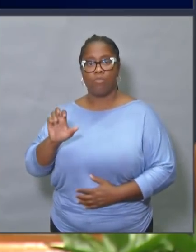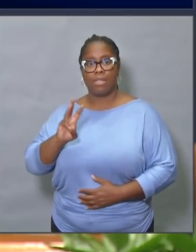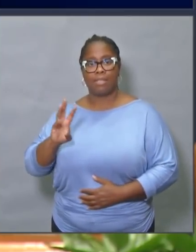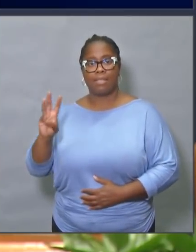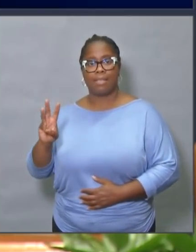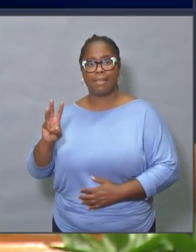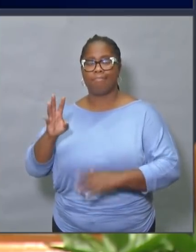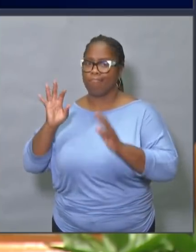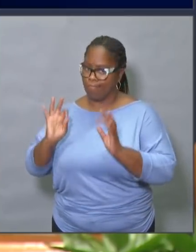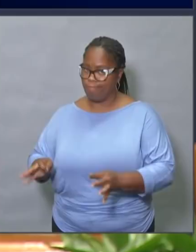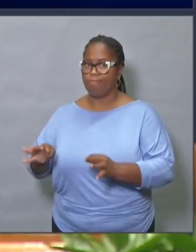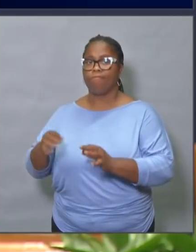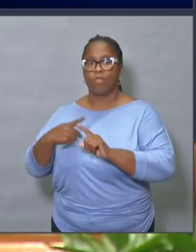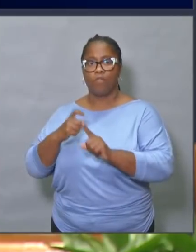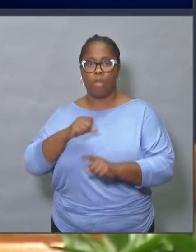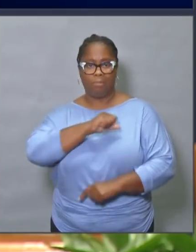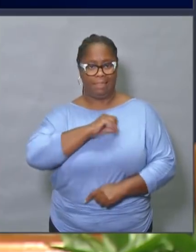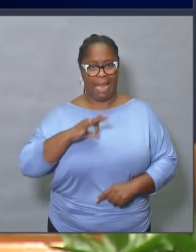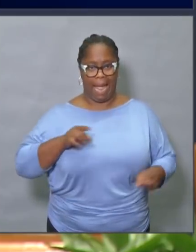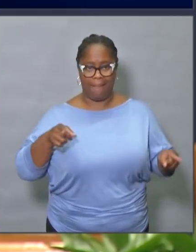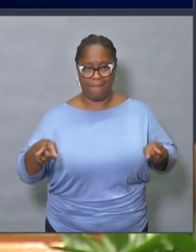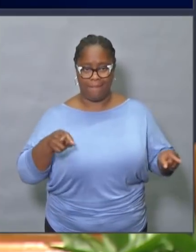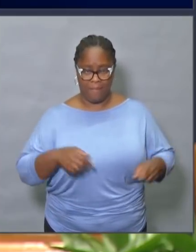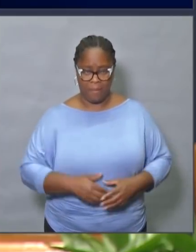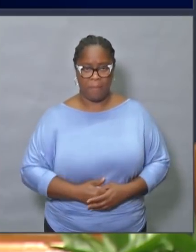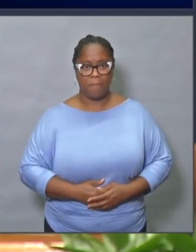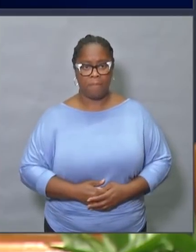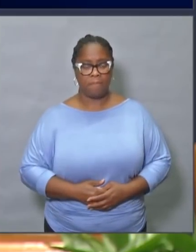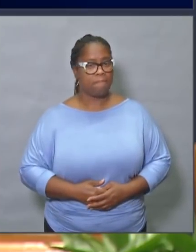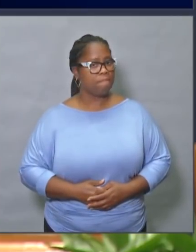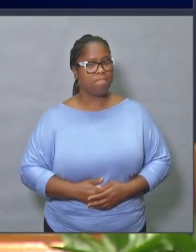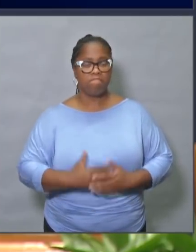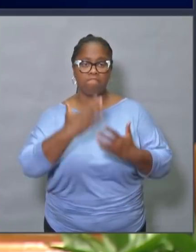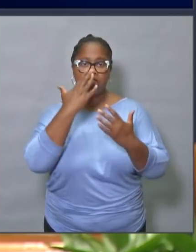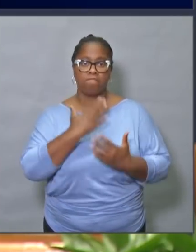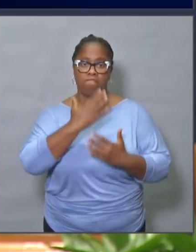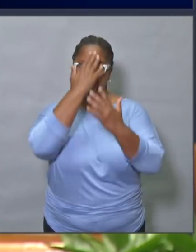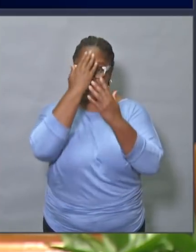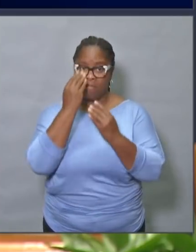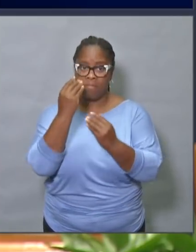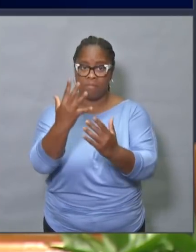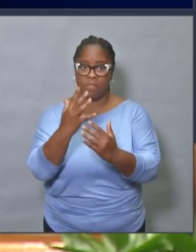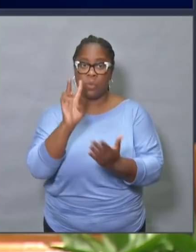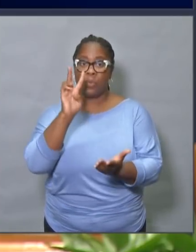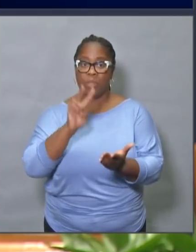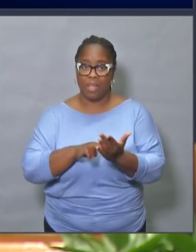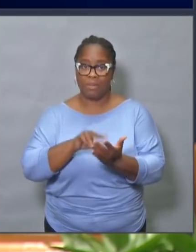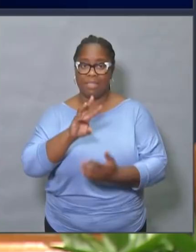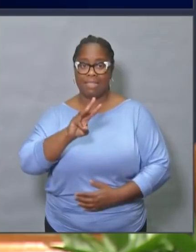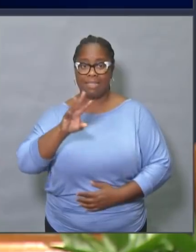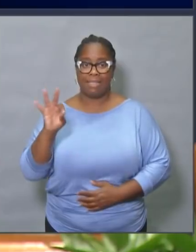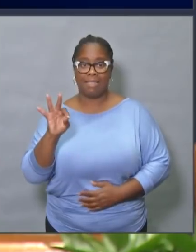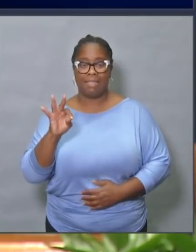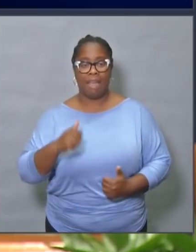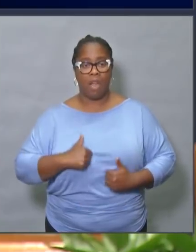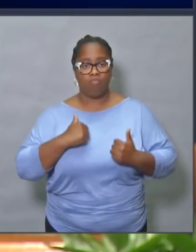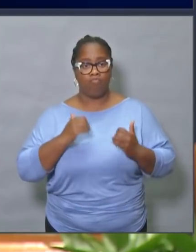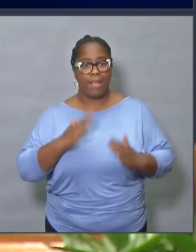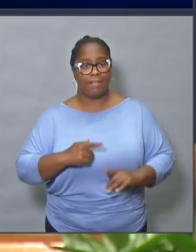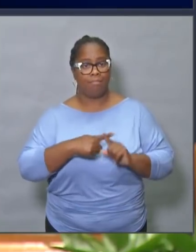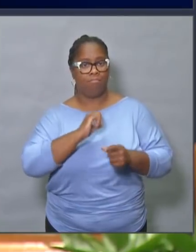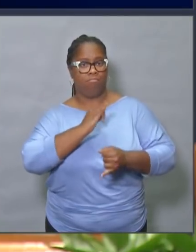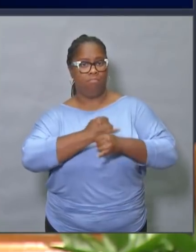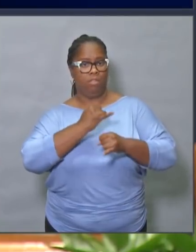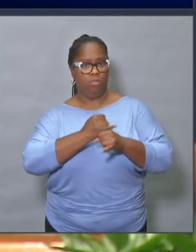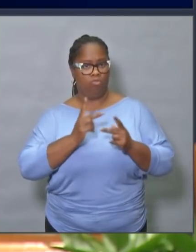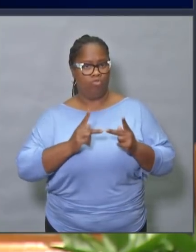10,366 confirmed cases among staff. I am sad to report that 2,069 residents in institutional